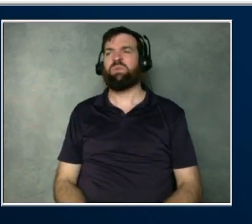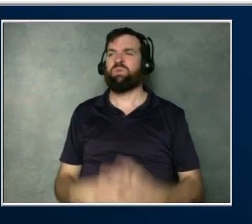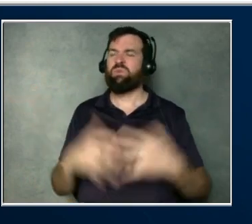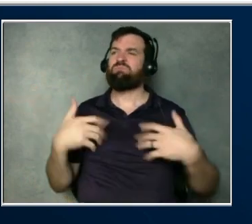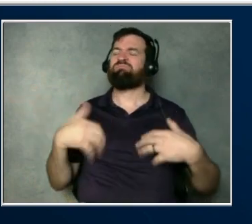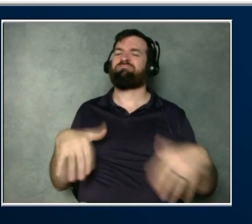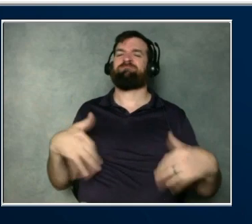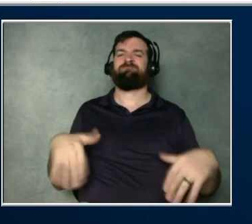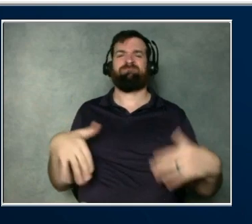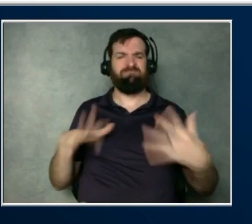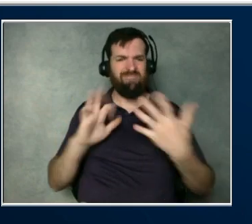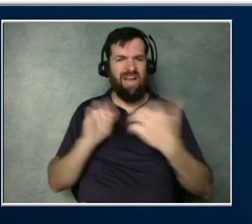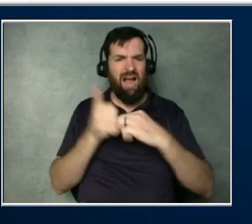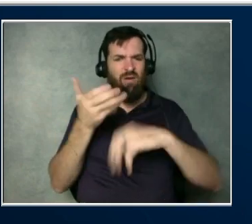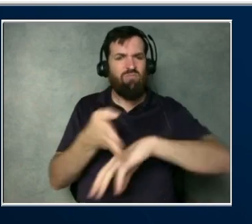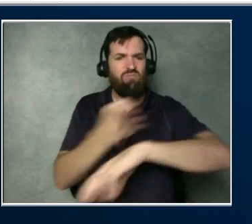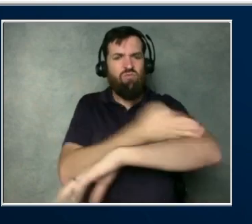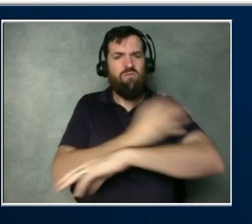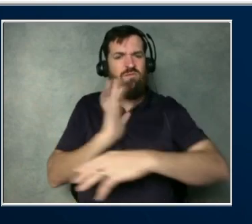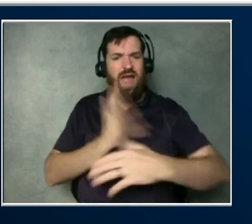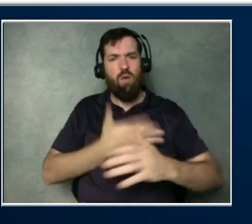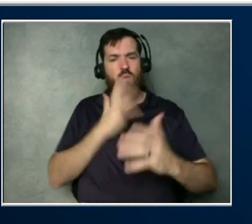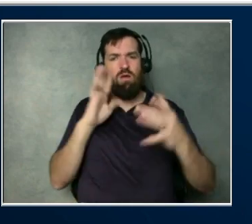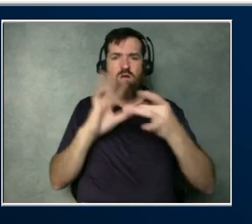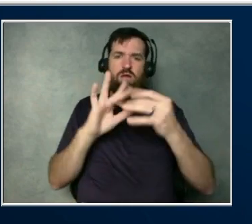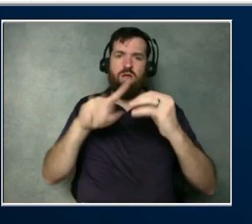can improve our messaging around vaccine?